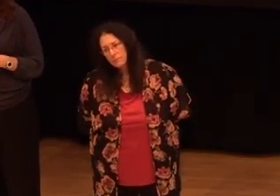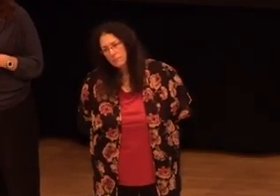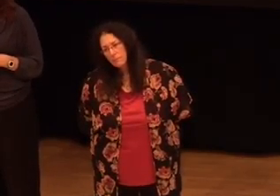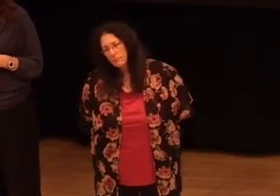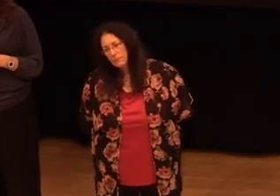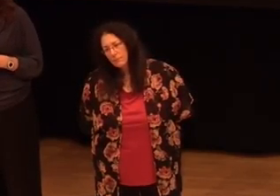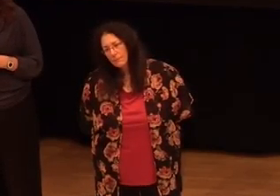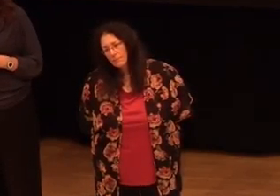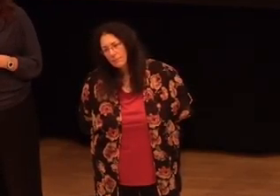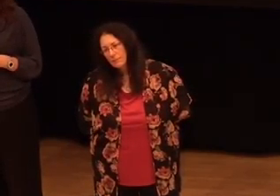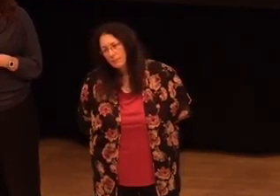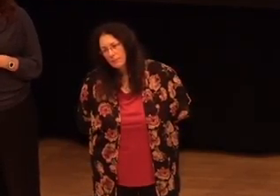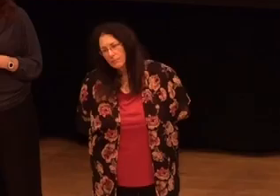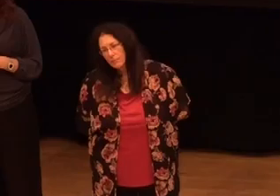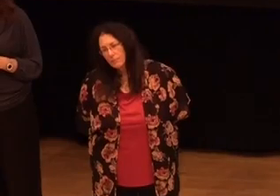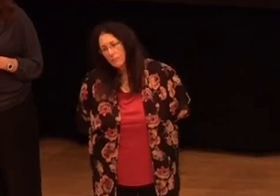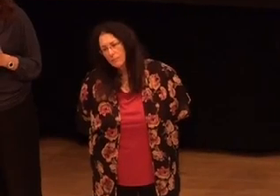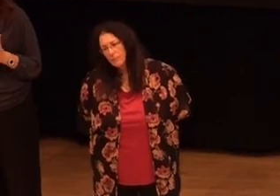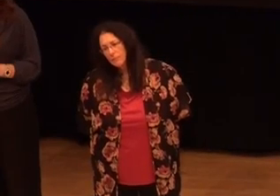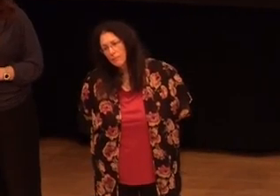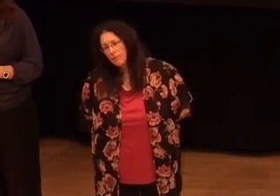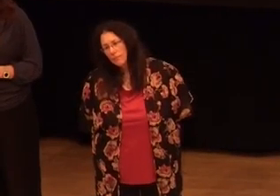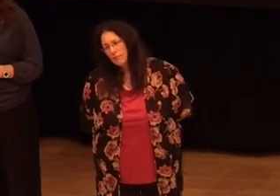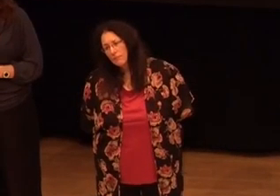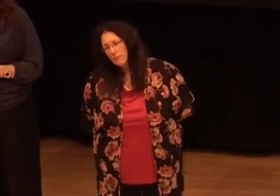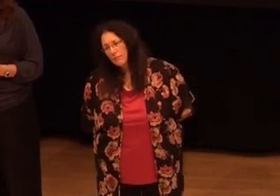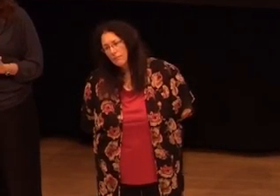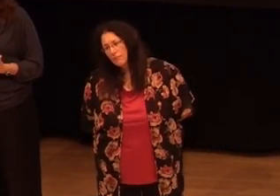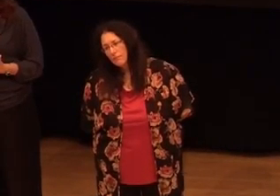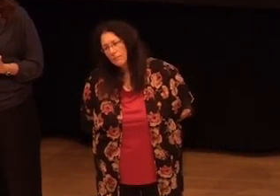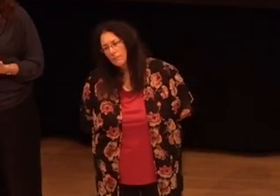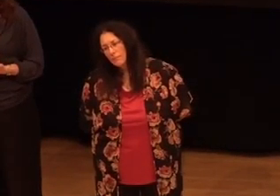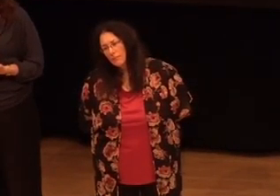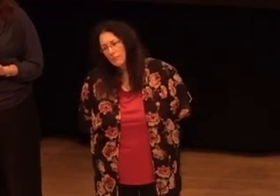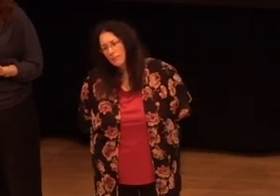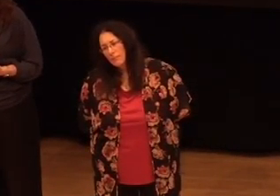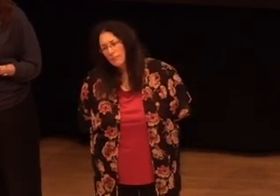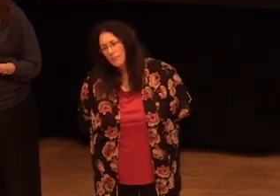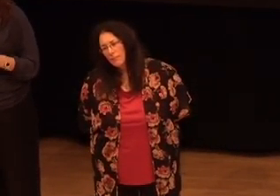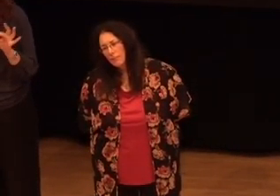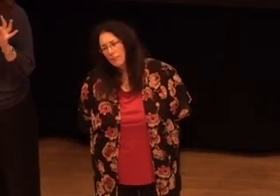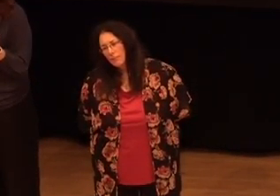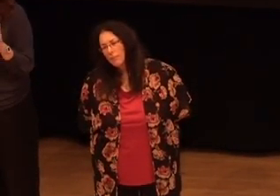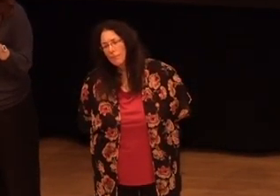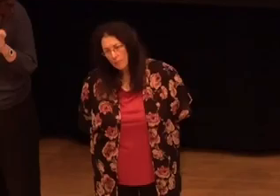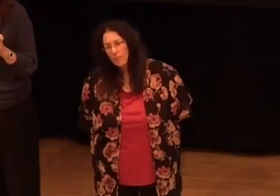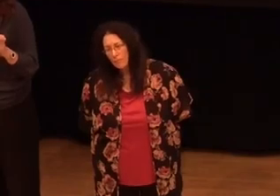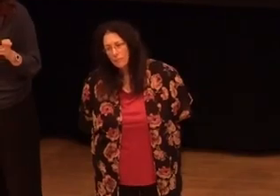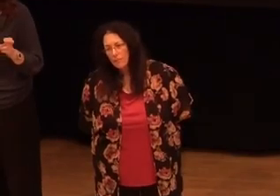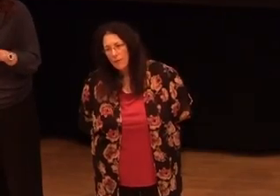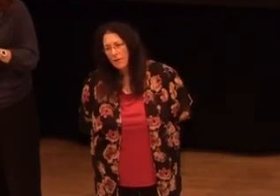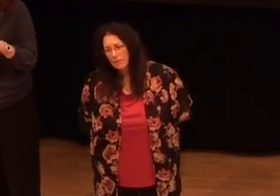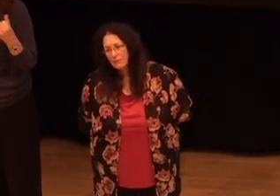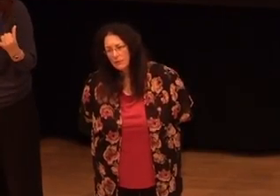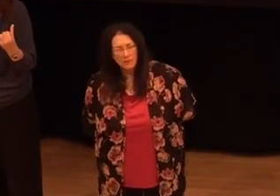this is like the most pressing issue of our